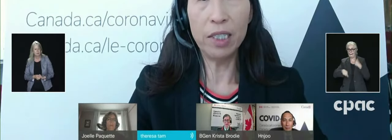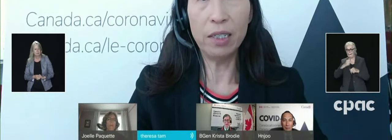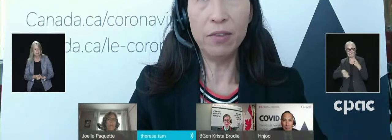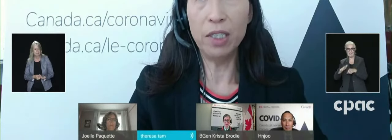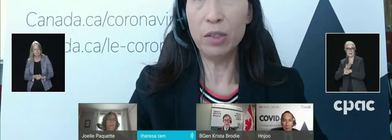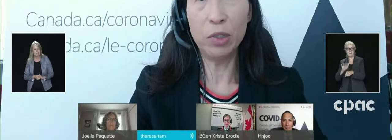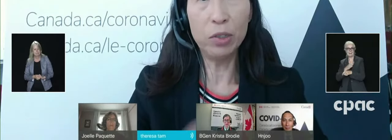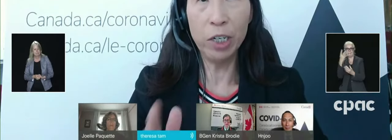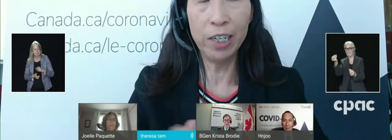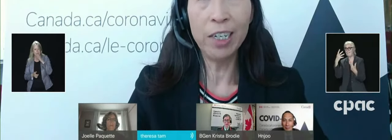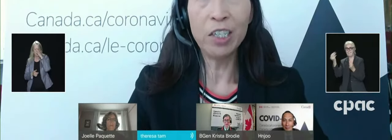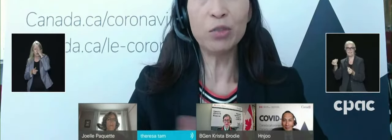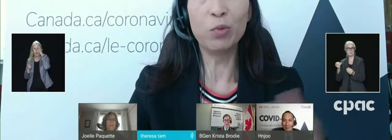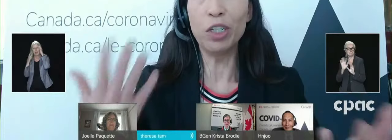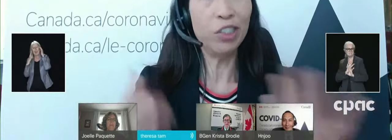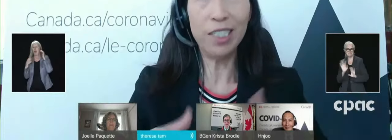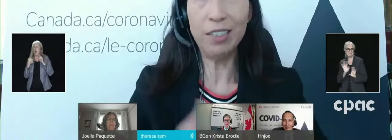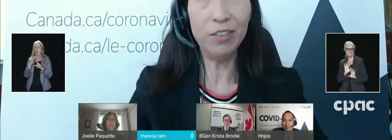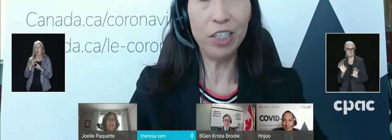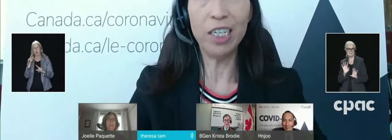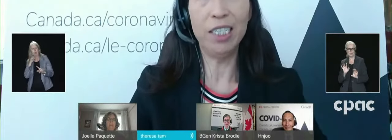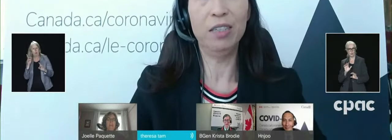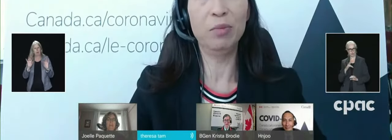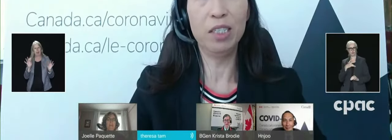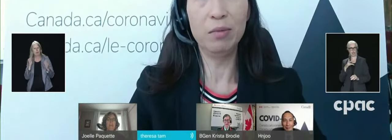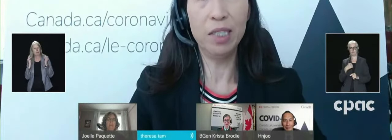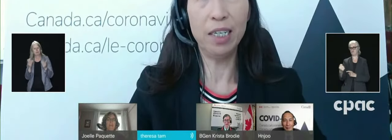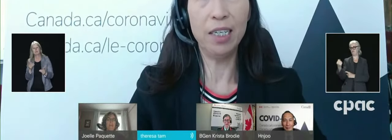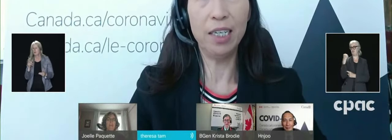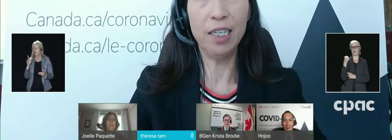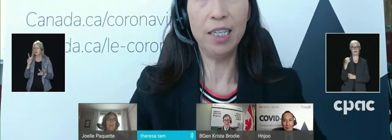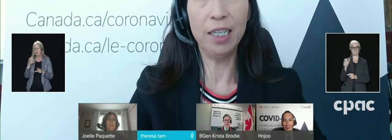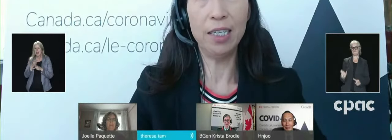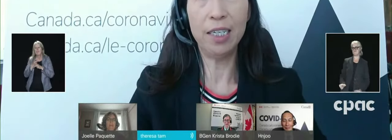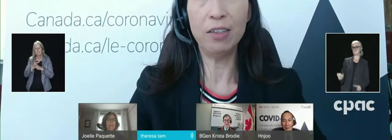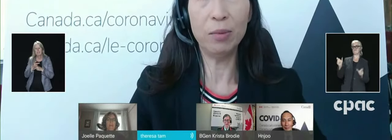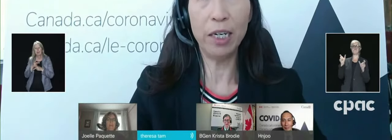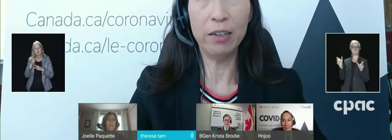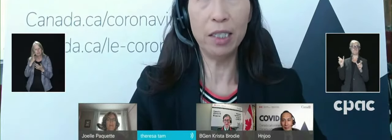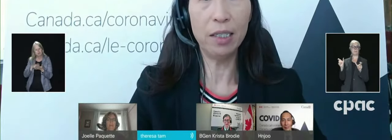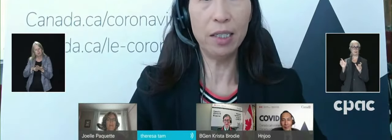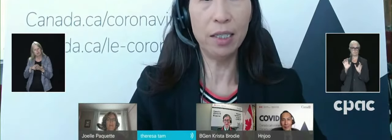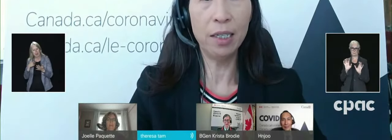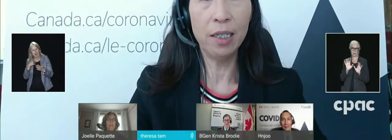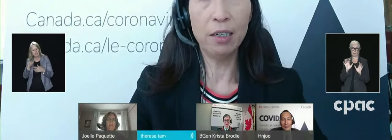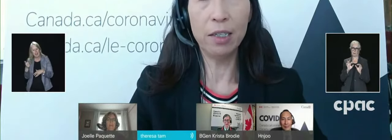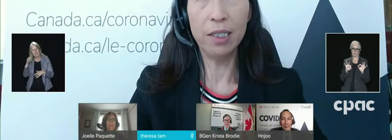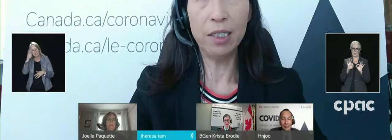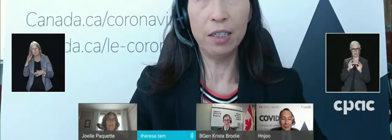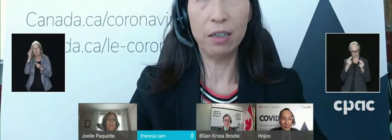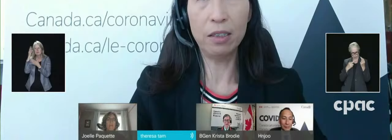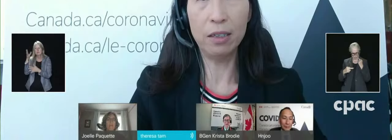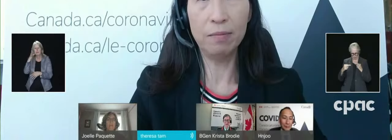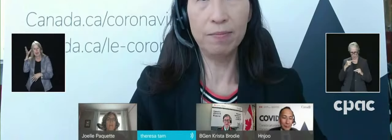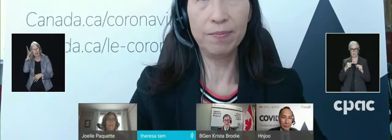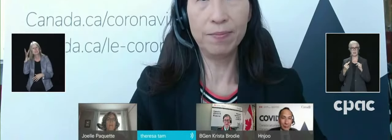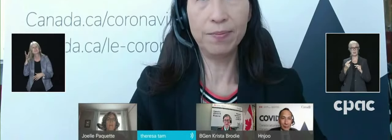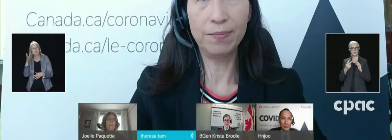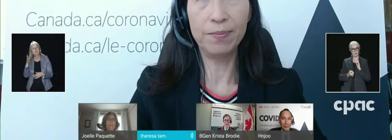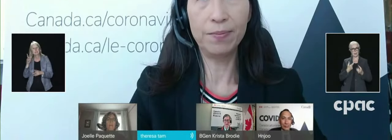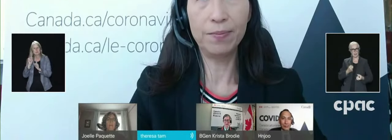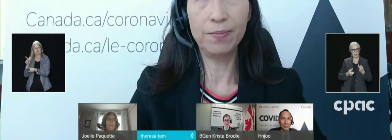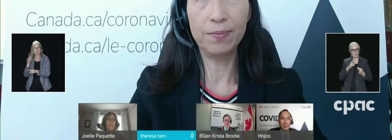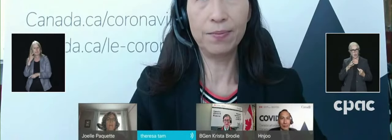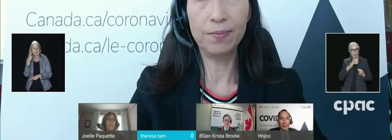of yourself as invincible. Just watch and see if you got any symptoms, and then tell your parents and go and see the doctor.